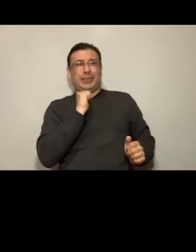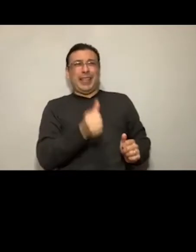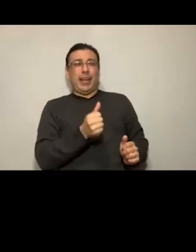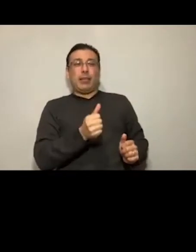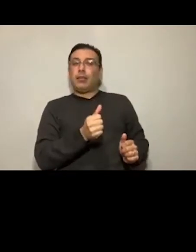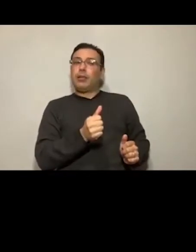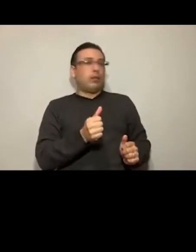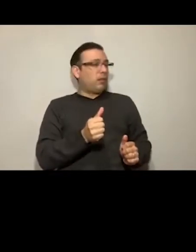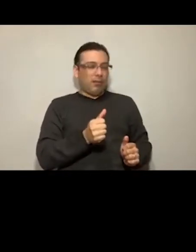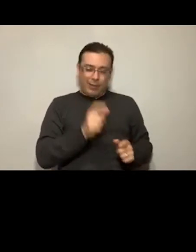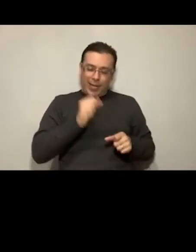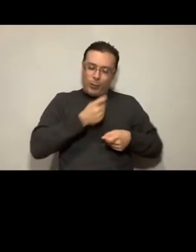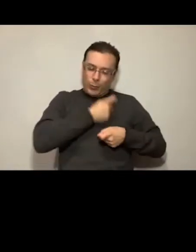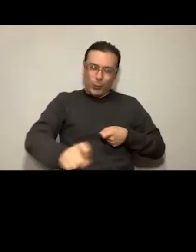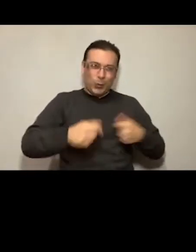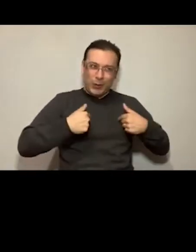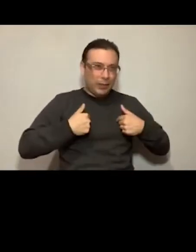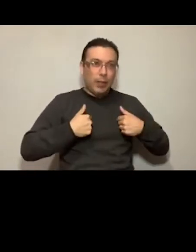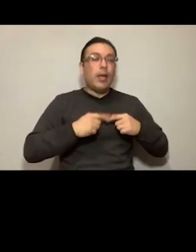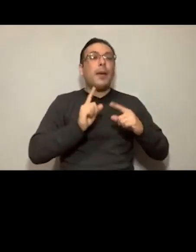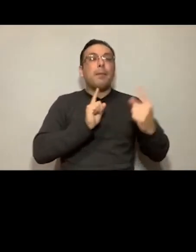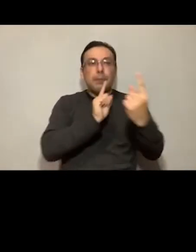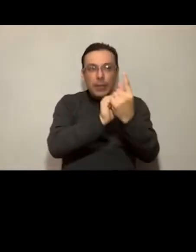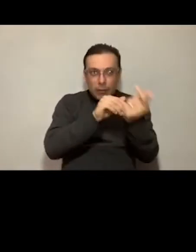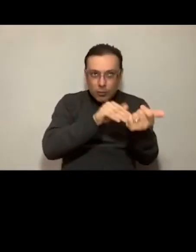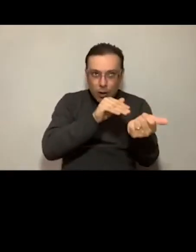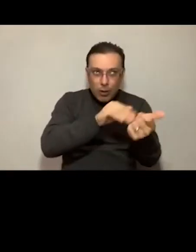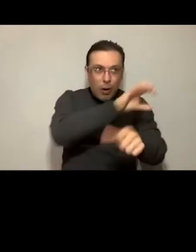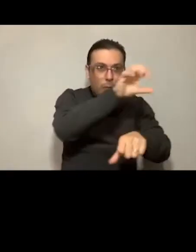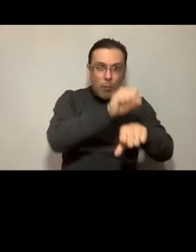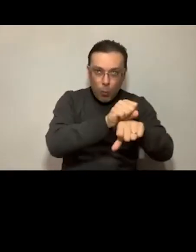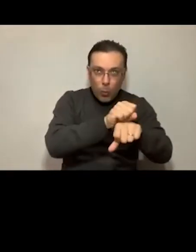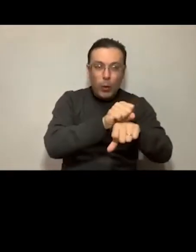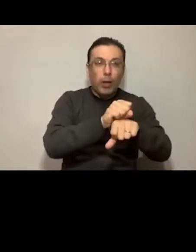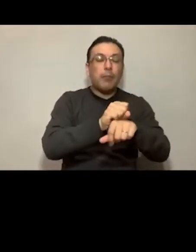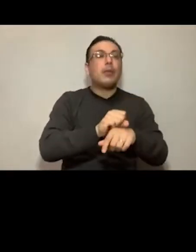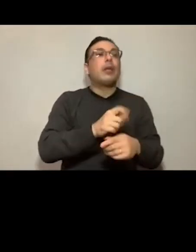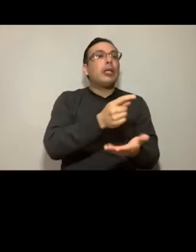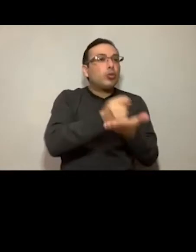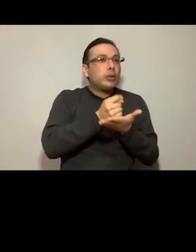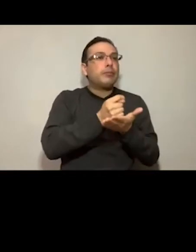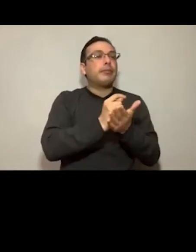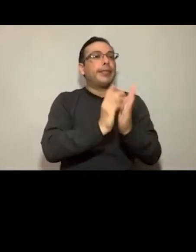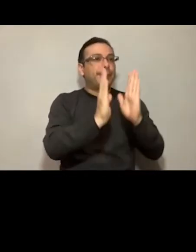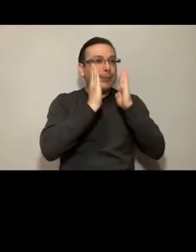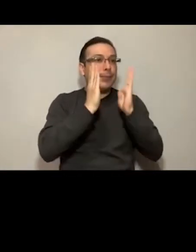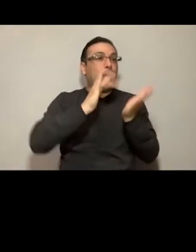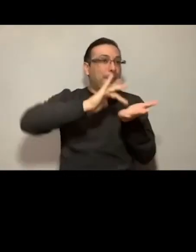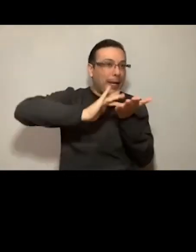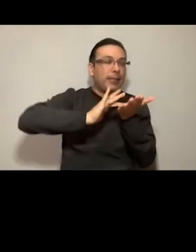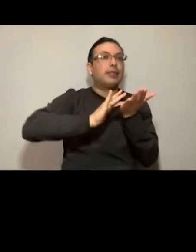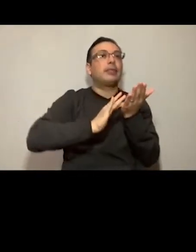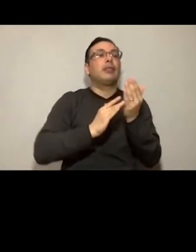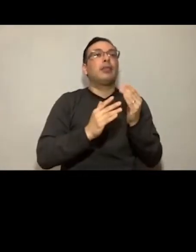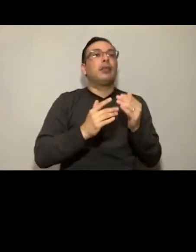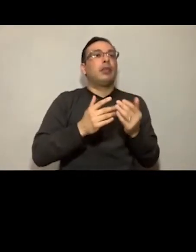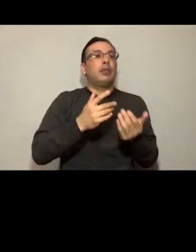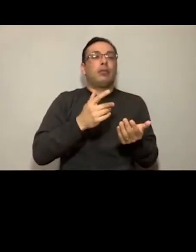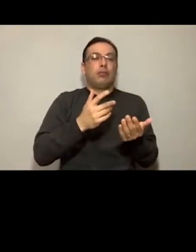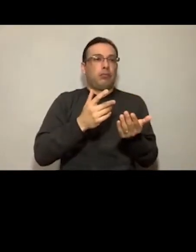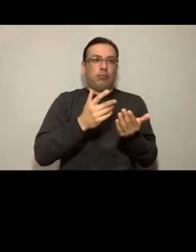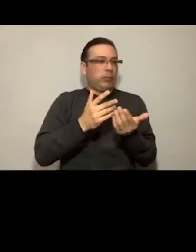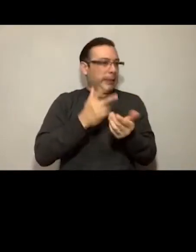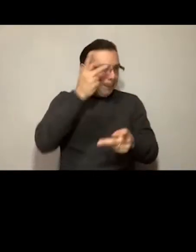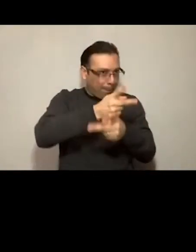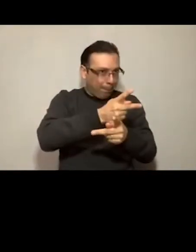you are still getting out there to your physicians and making sure that you're getting the treatments that you need. Do not put those off. We want